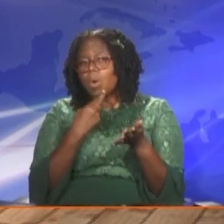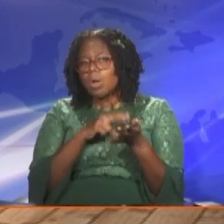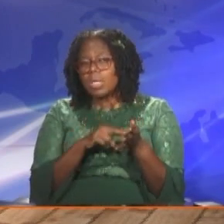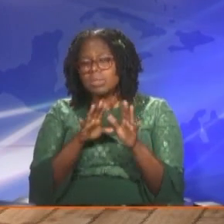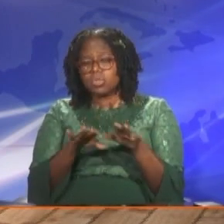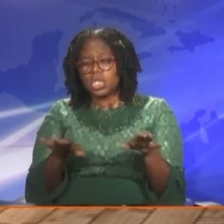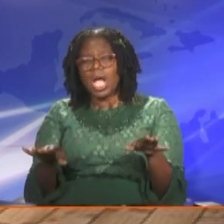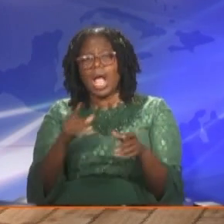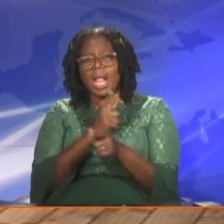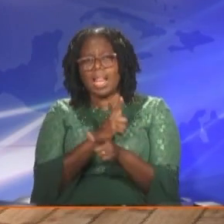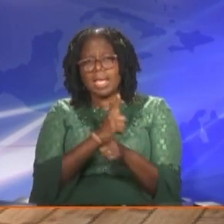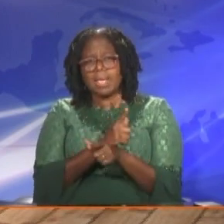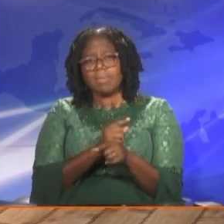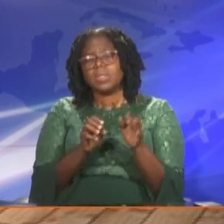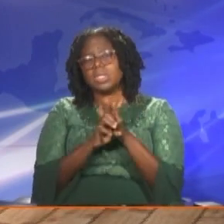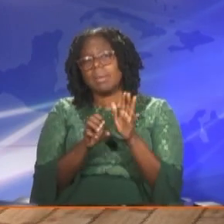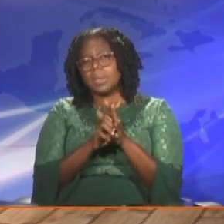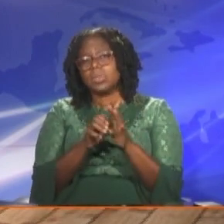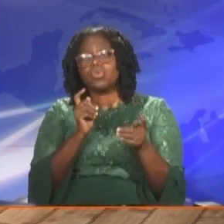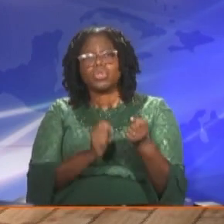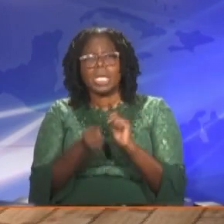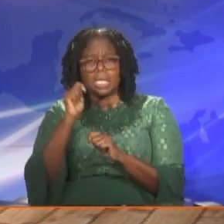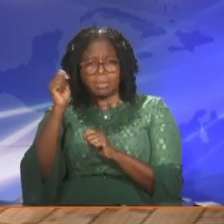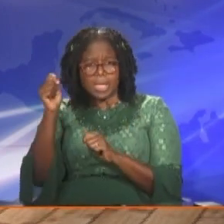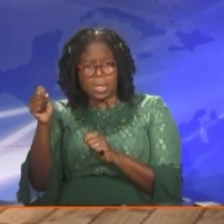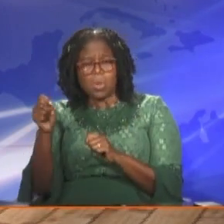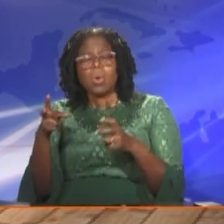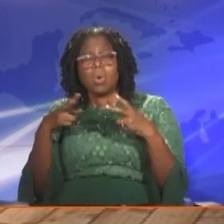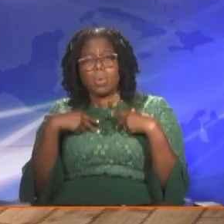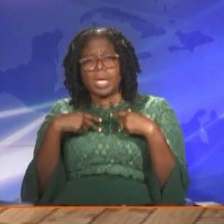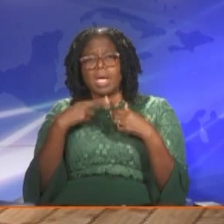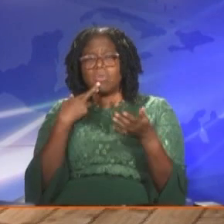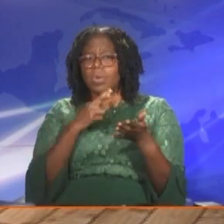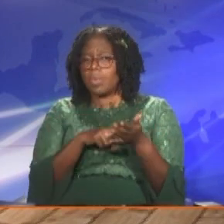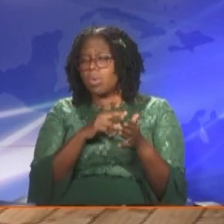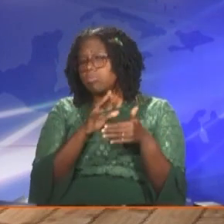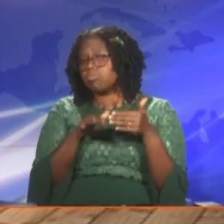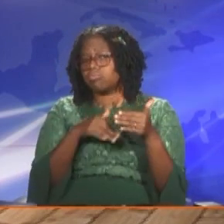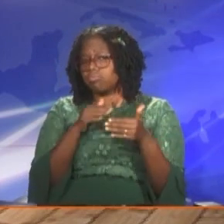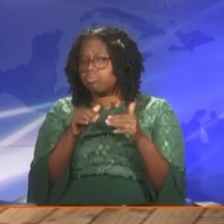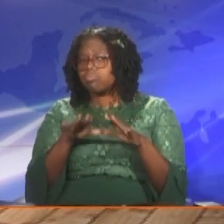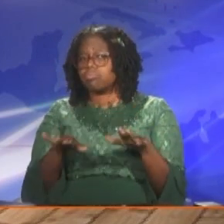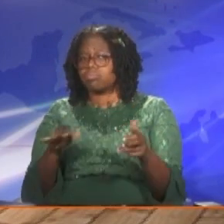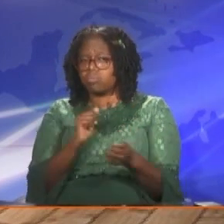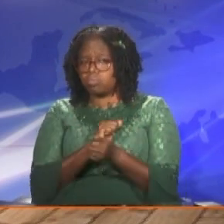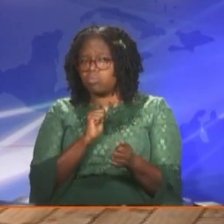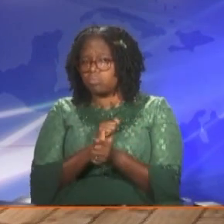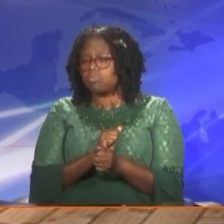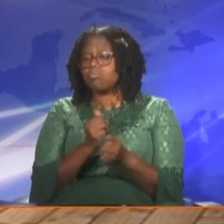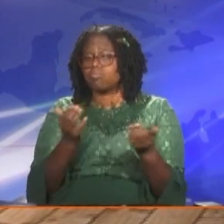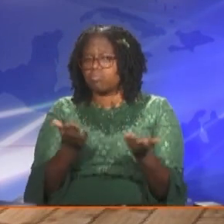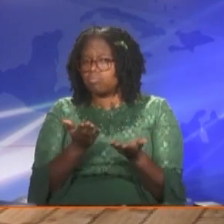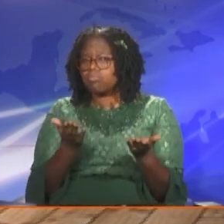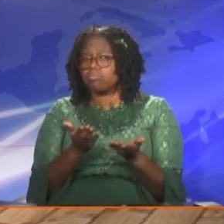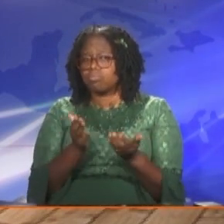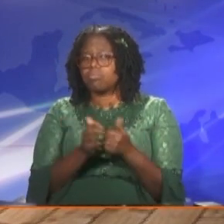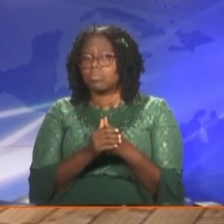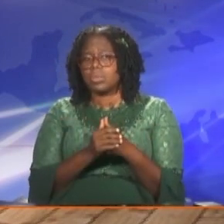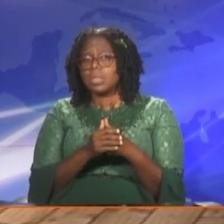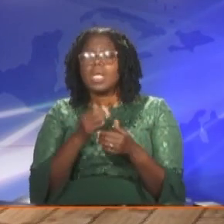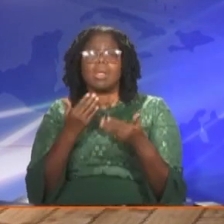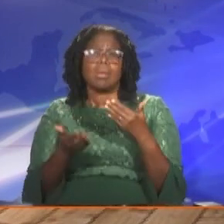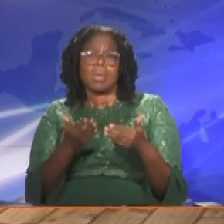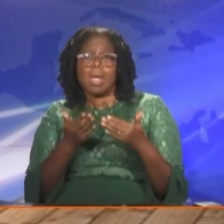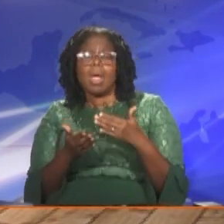for example, we have reports of children working on the beaches, by traffic lights on the highway, in shopping mall